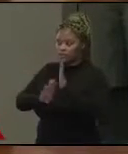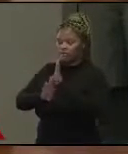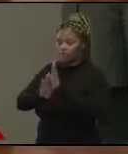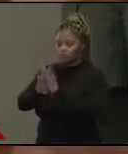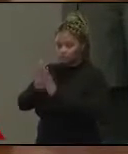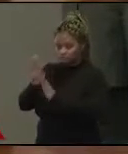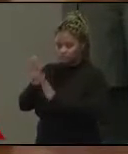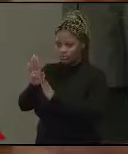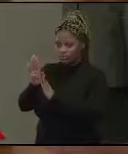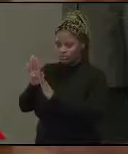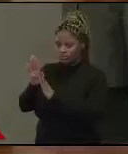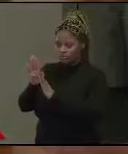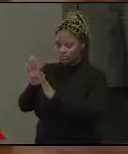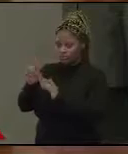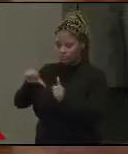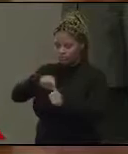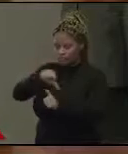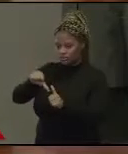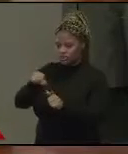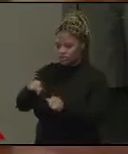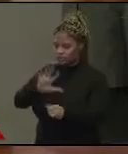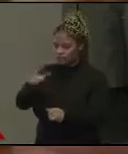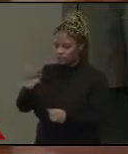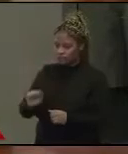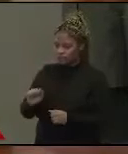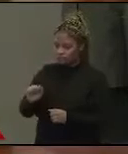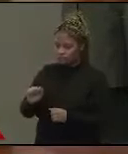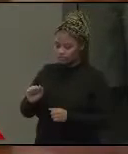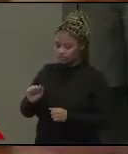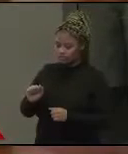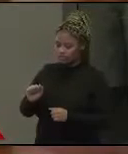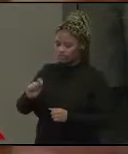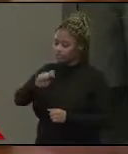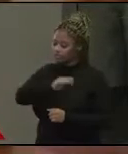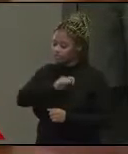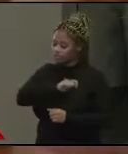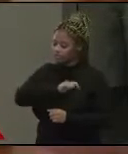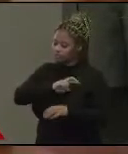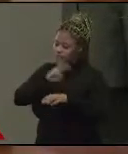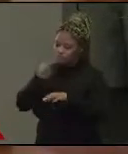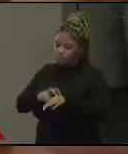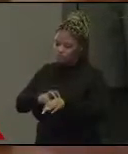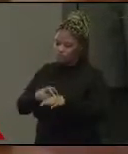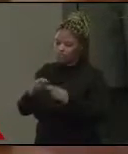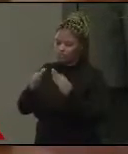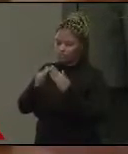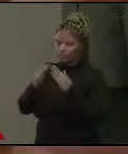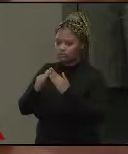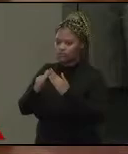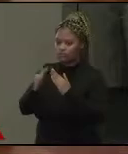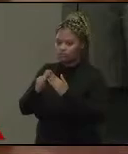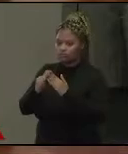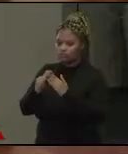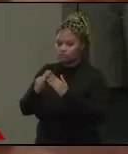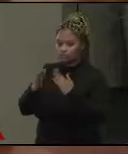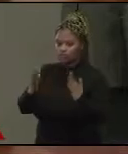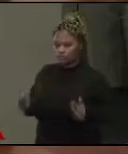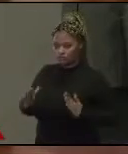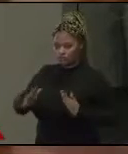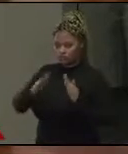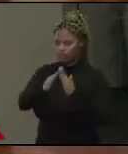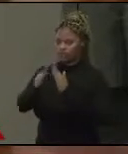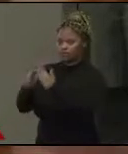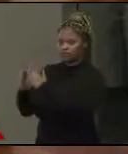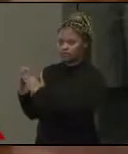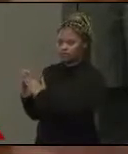our people. Indeed, the shift from houses to human settlements principally acknowledges that settlements should